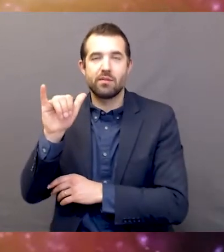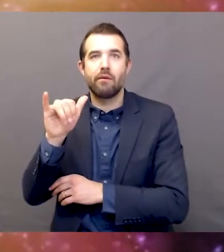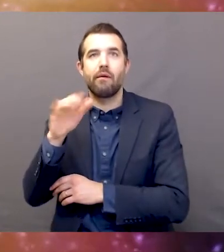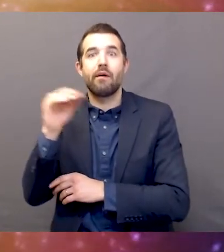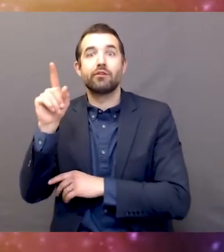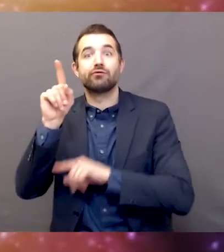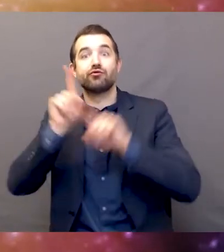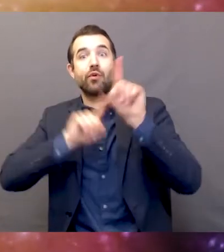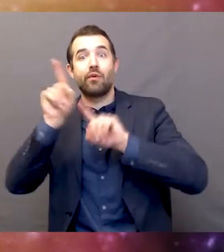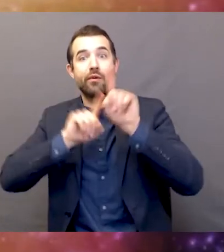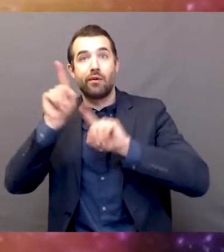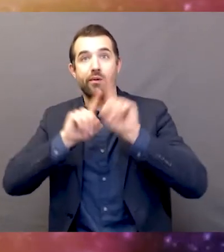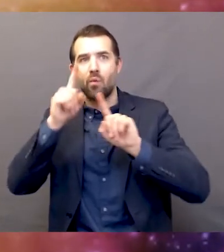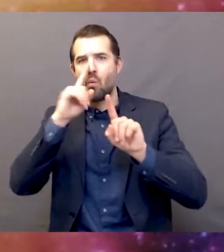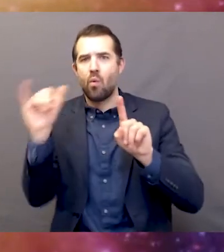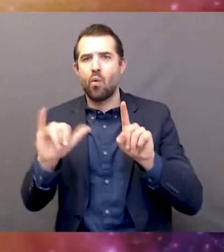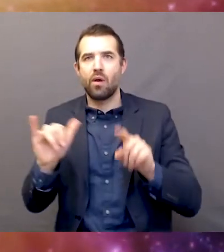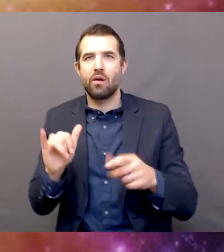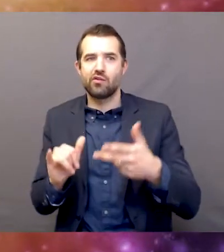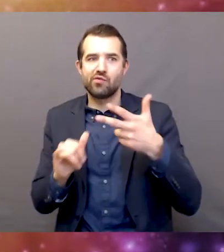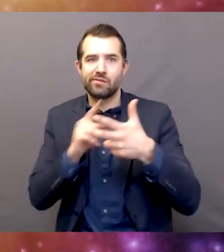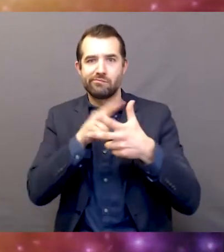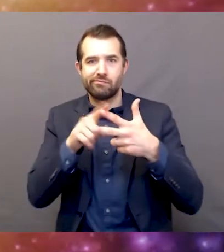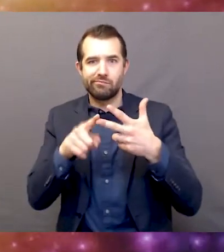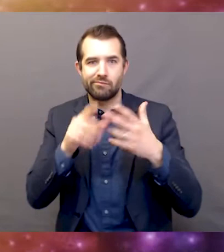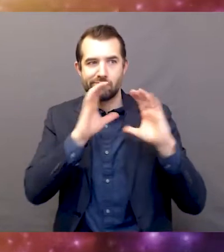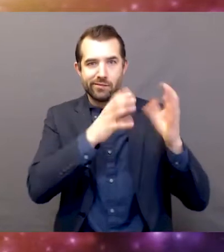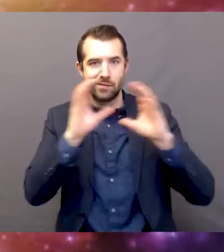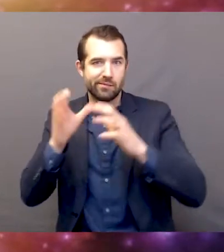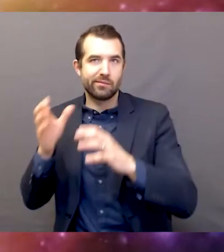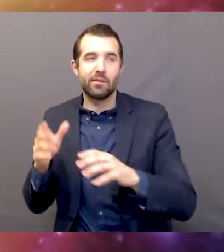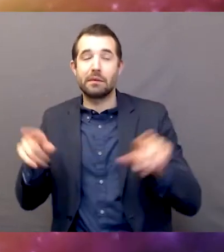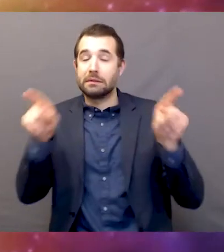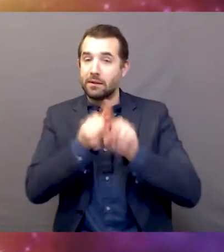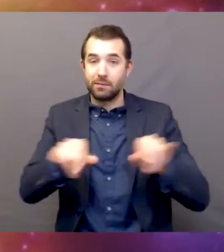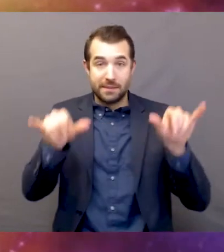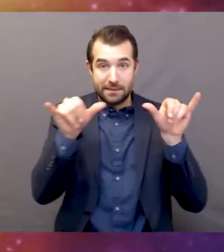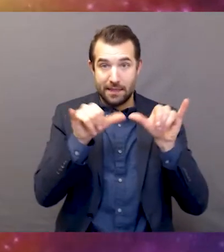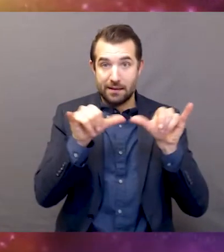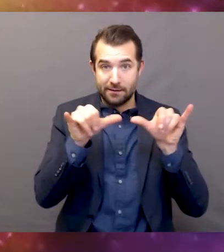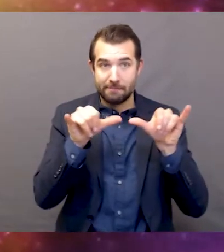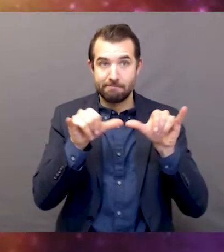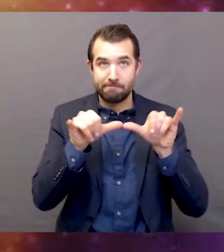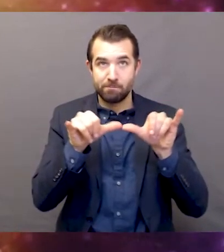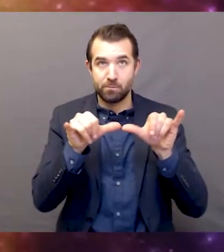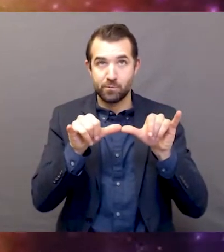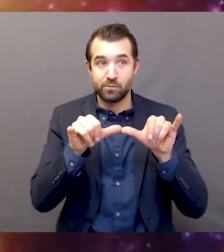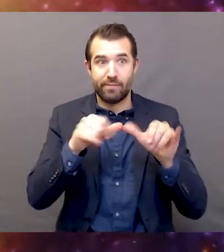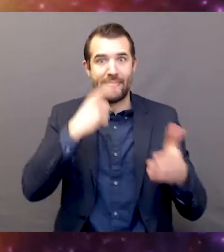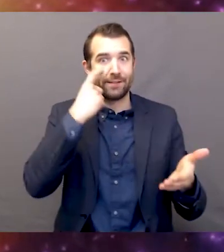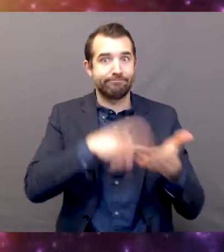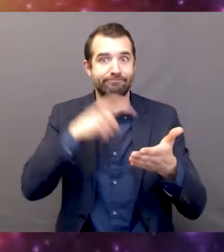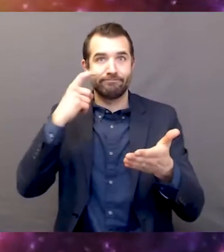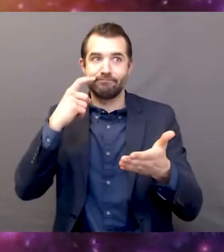of the stars in M87. And all three images are at the same scale. Here you see the X-ray, these